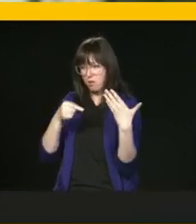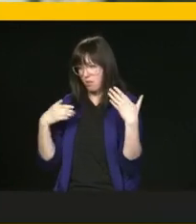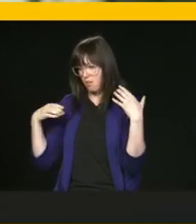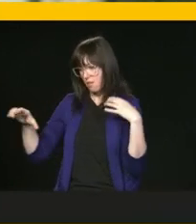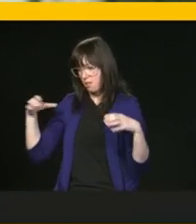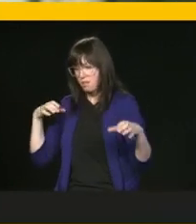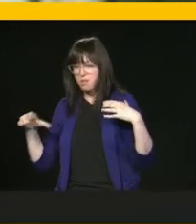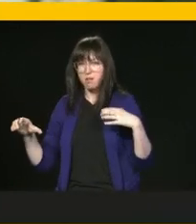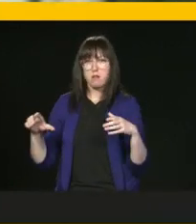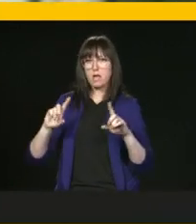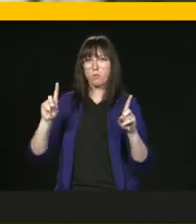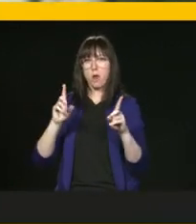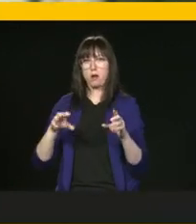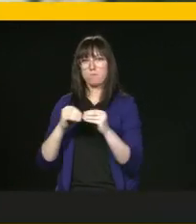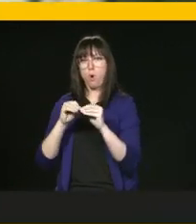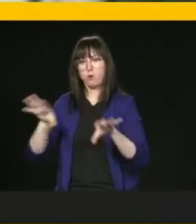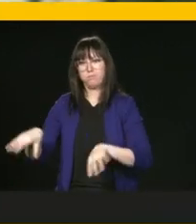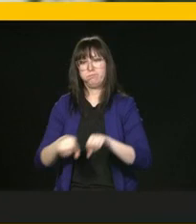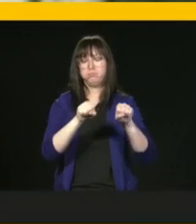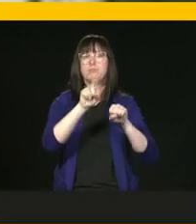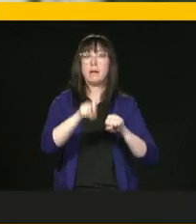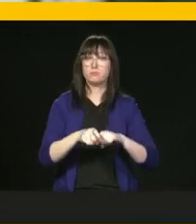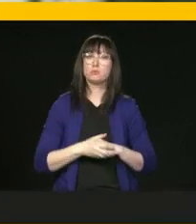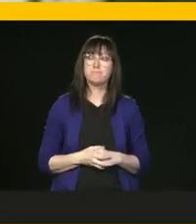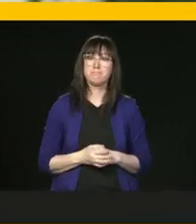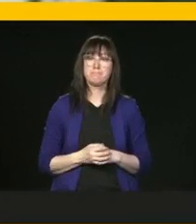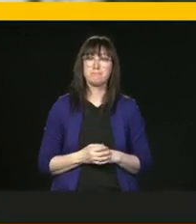we might need to do more.